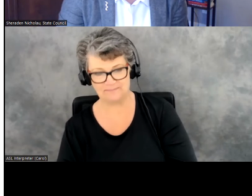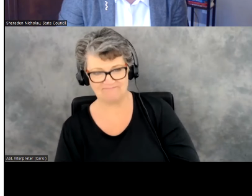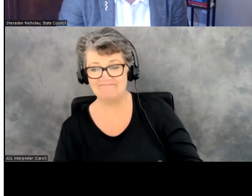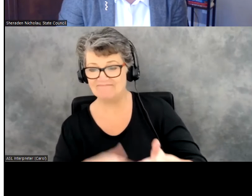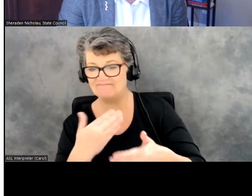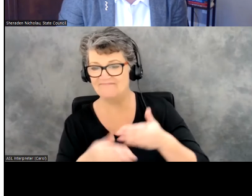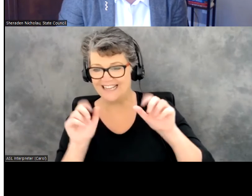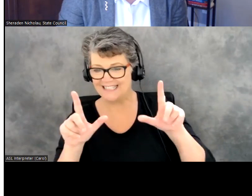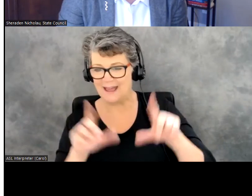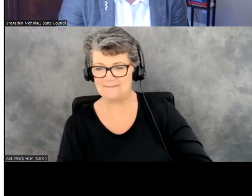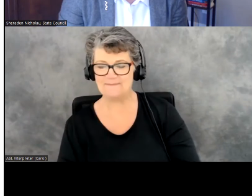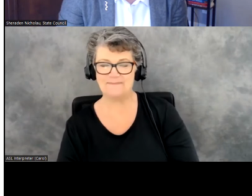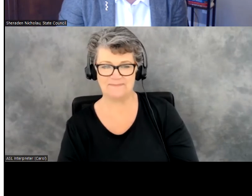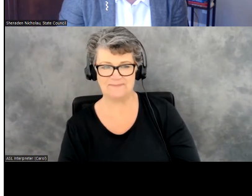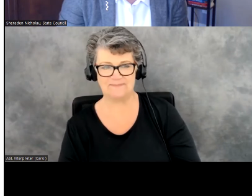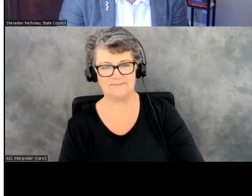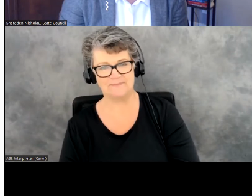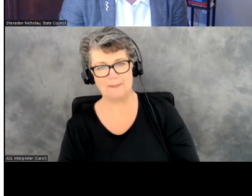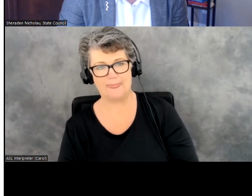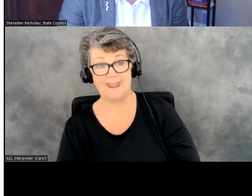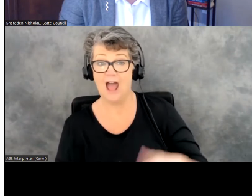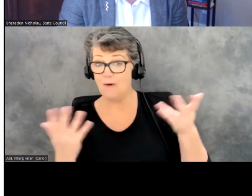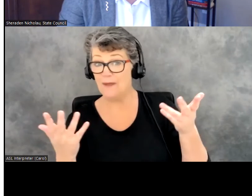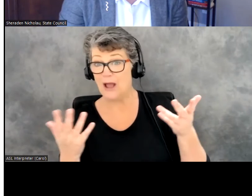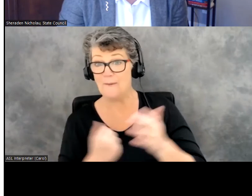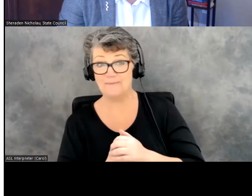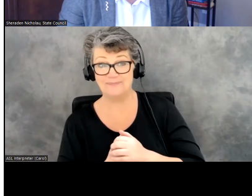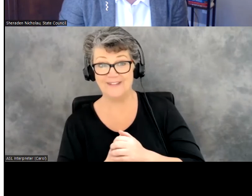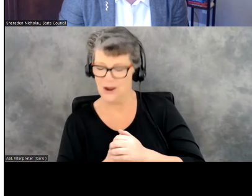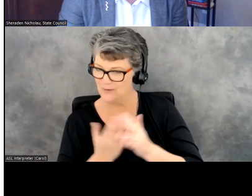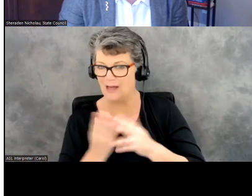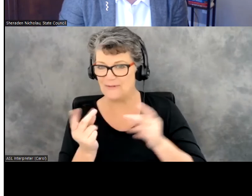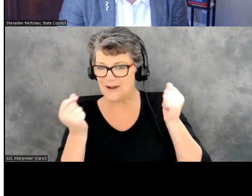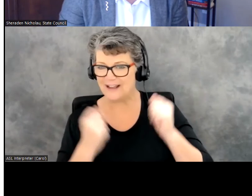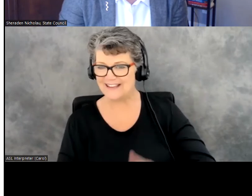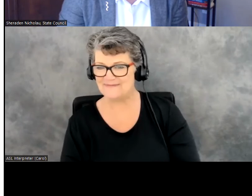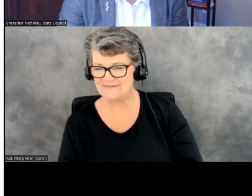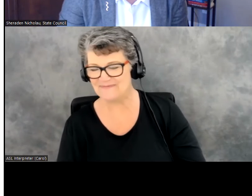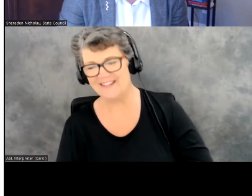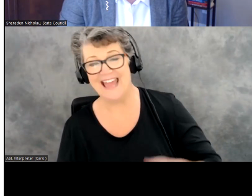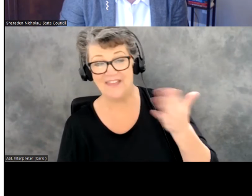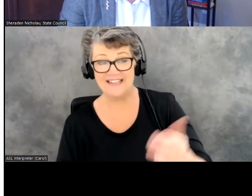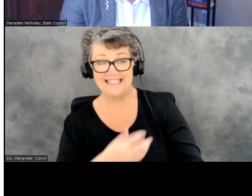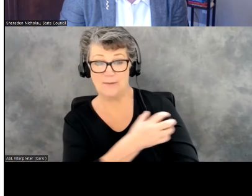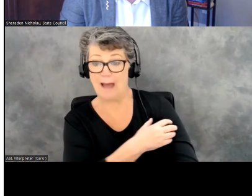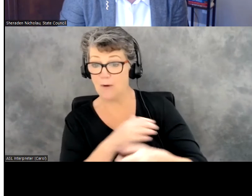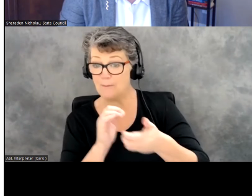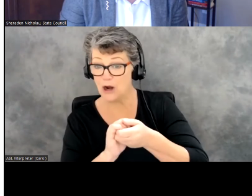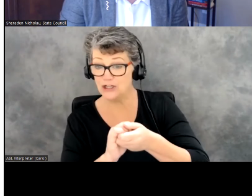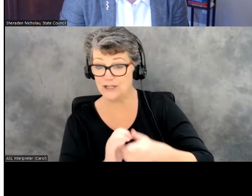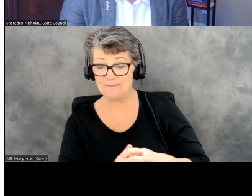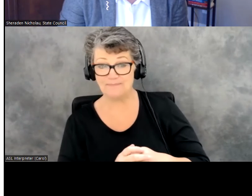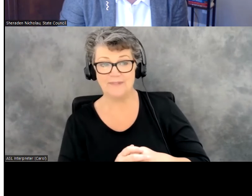Next slide. There we go. Got through that very quick. This is the power partnerships. I've